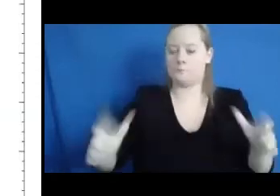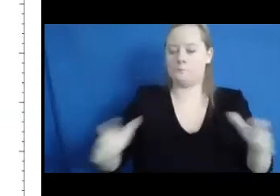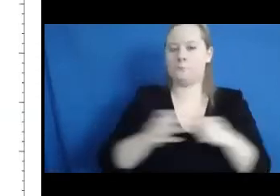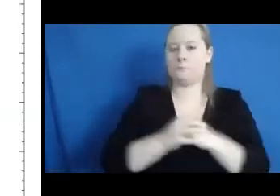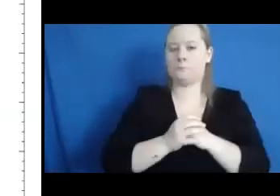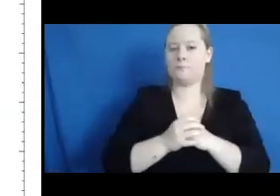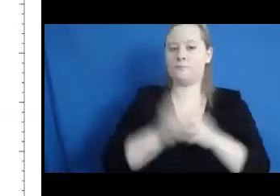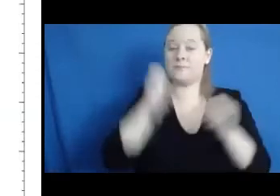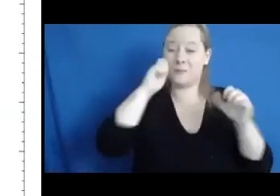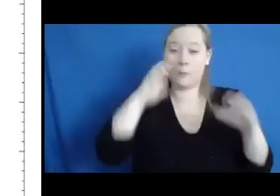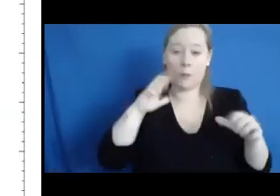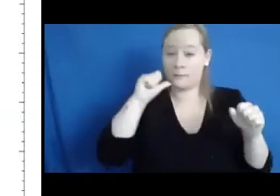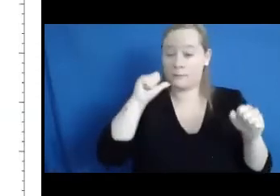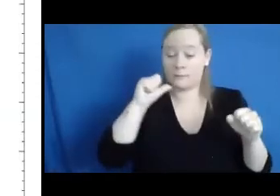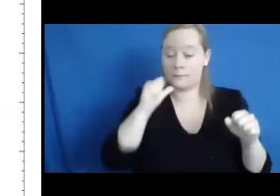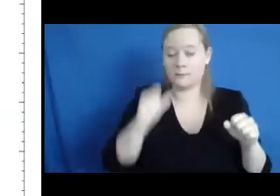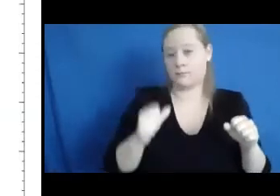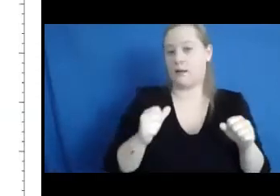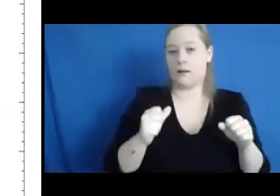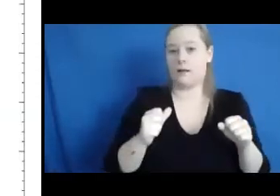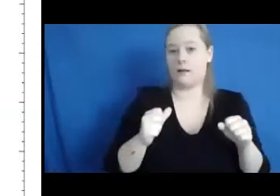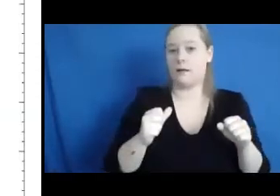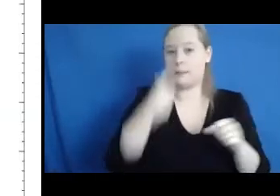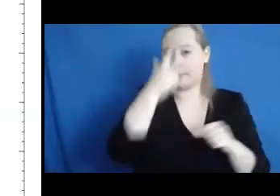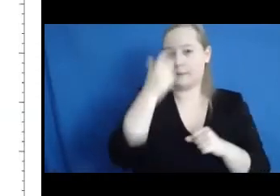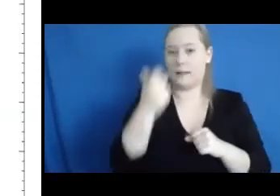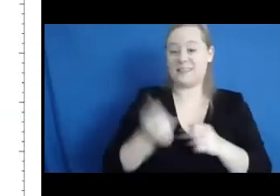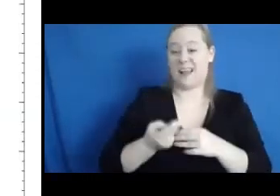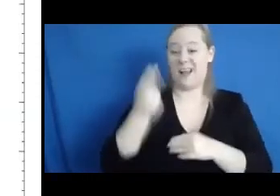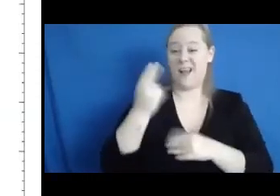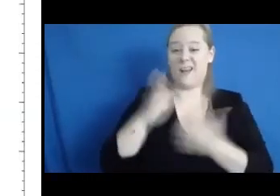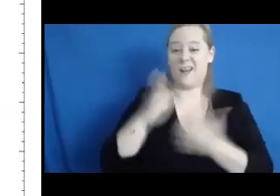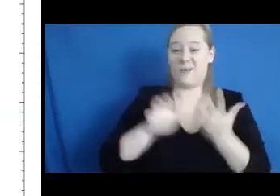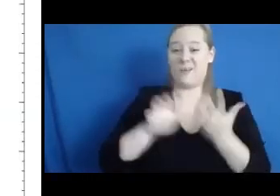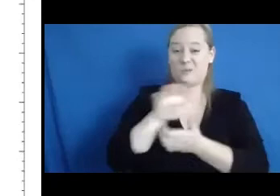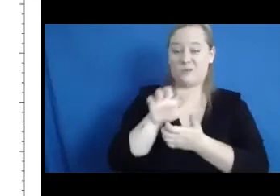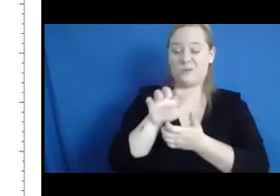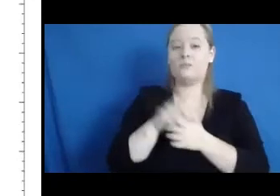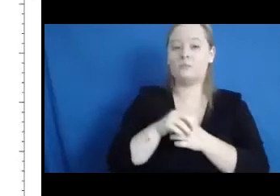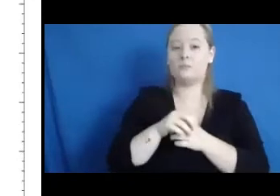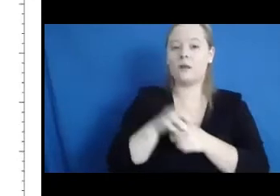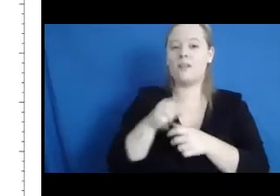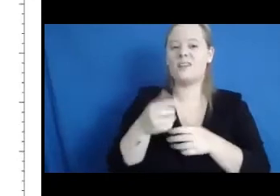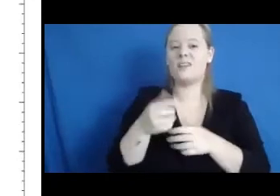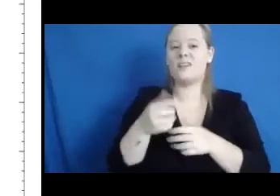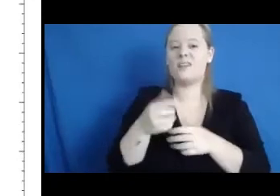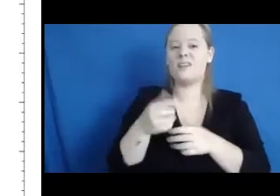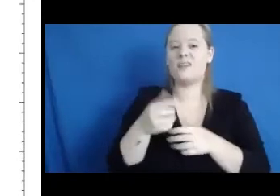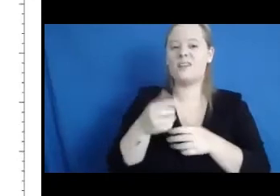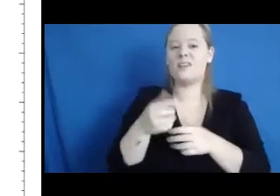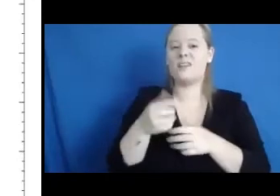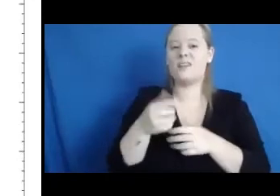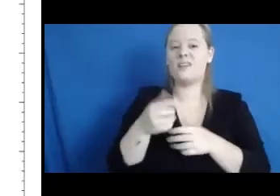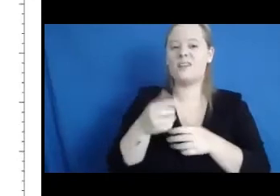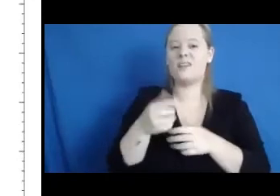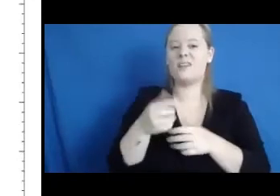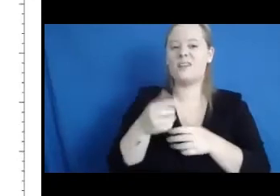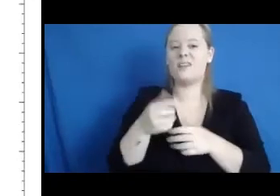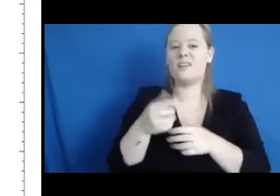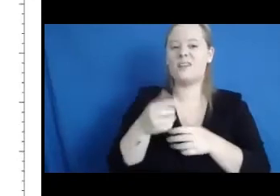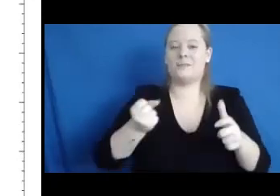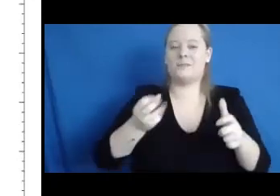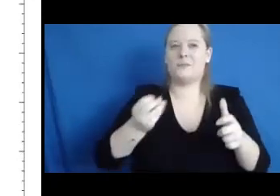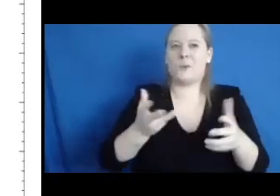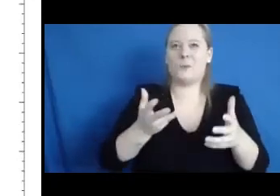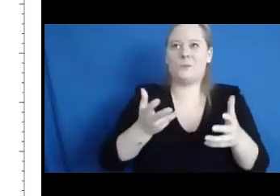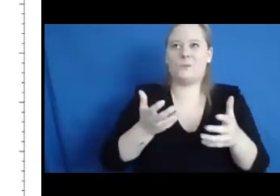major elements, things that you would find in higher concentrations, these are common in this watershed, and so any sort of variation